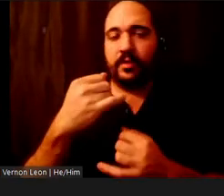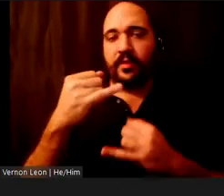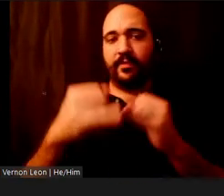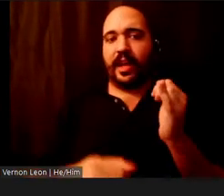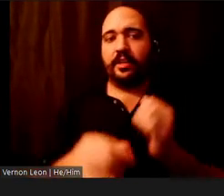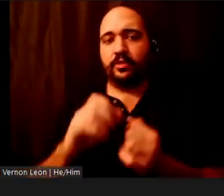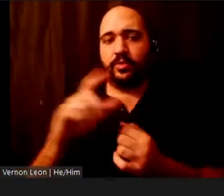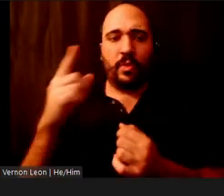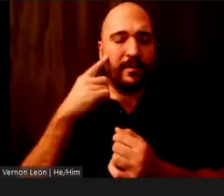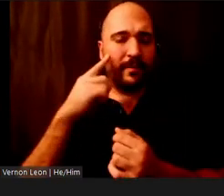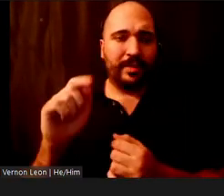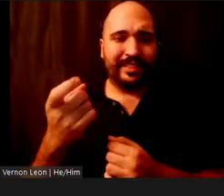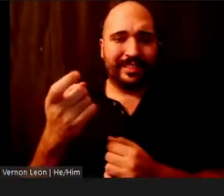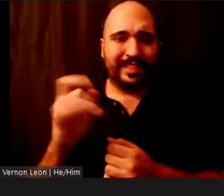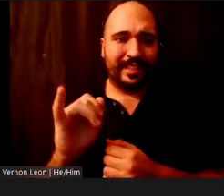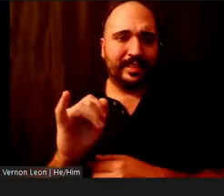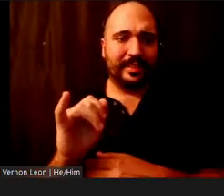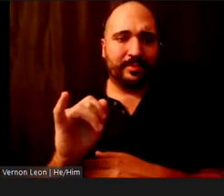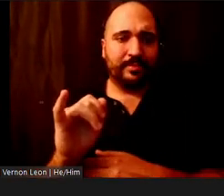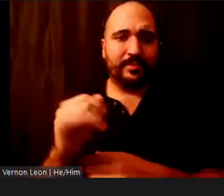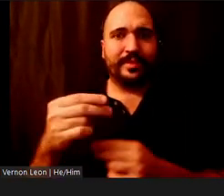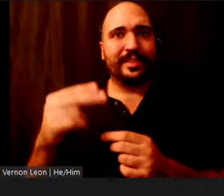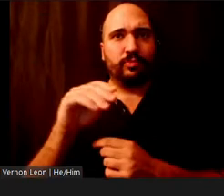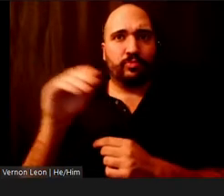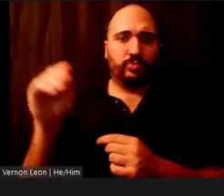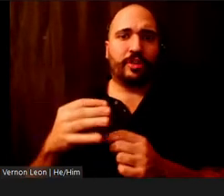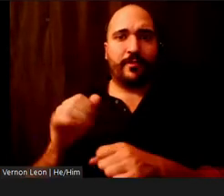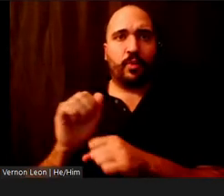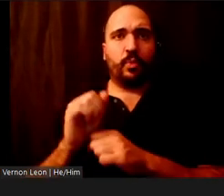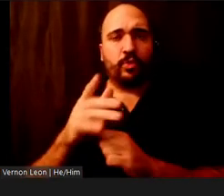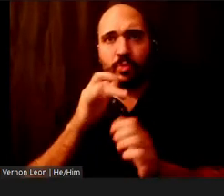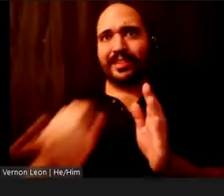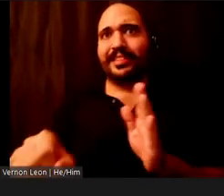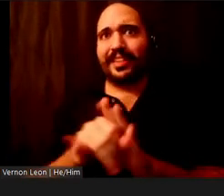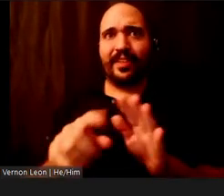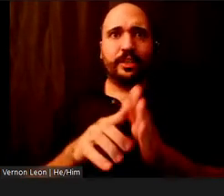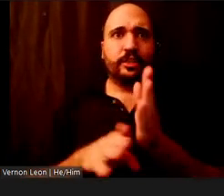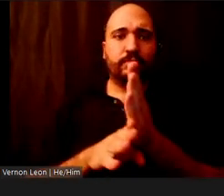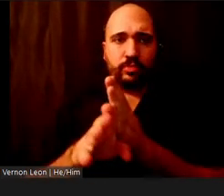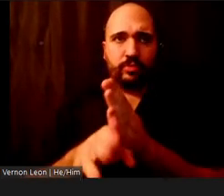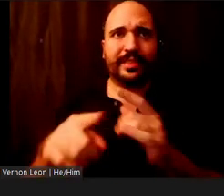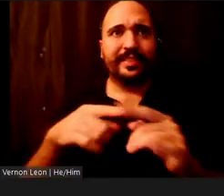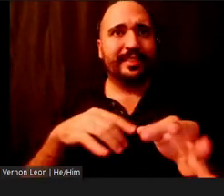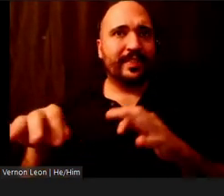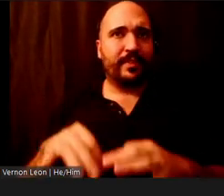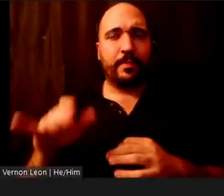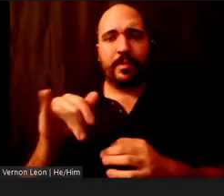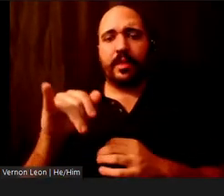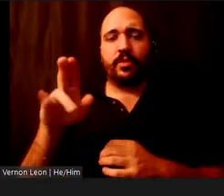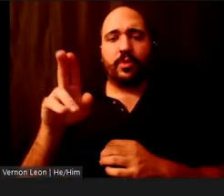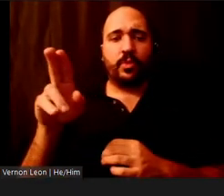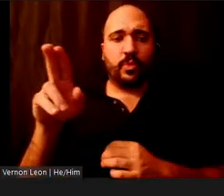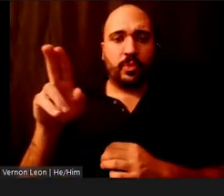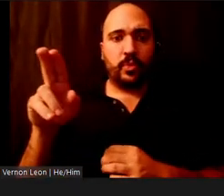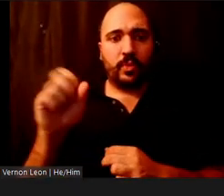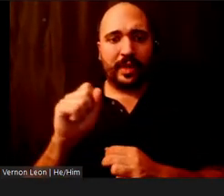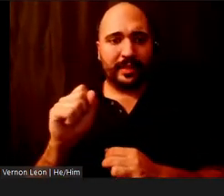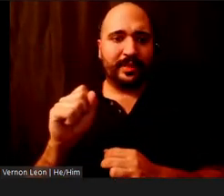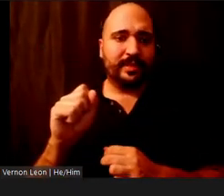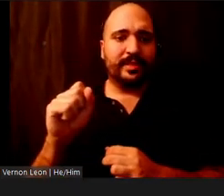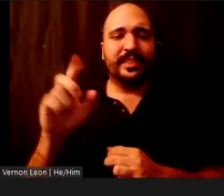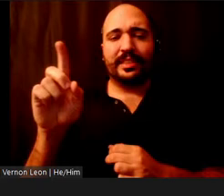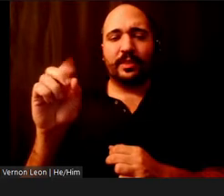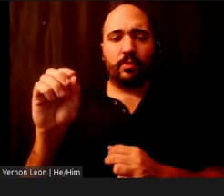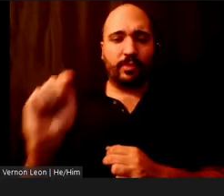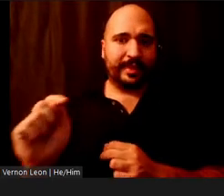for hire vehicle industry, which has a high proportion of workers who identify as minority as defined by United States Department of Transportation guidance, industry